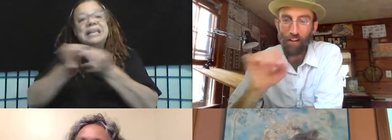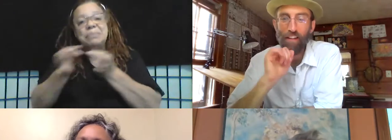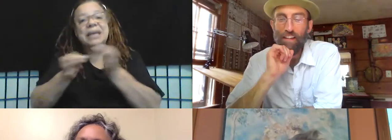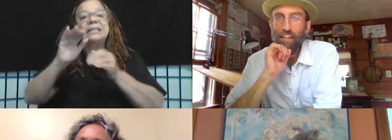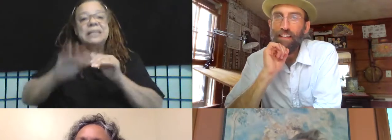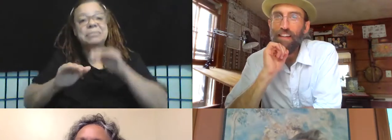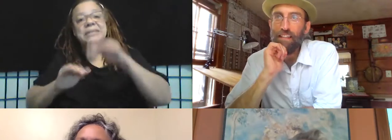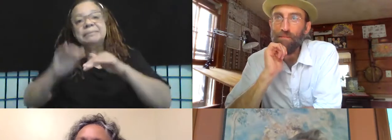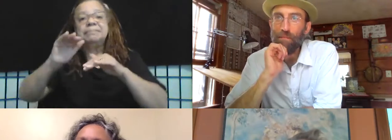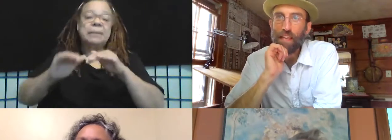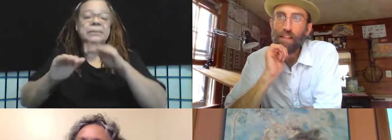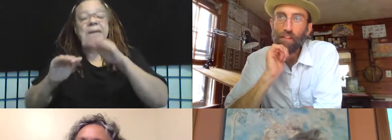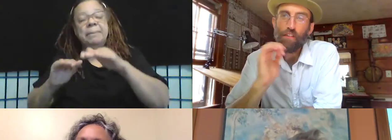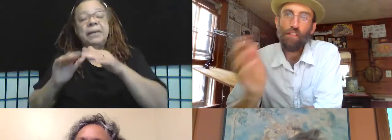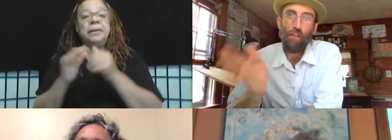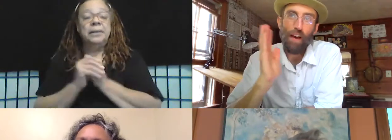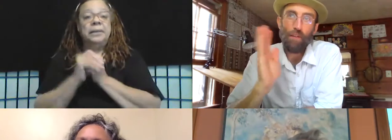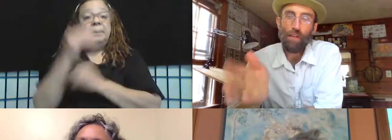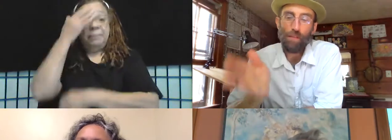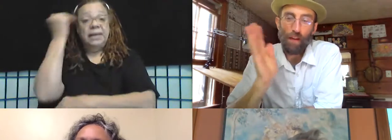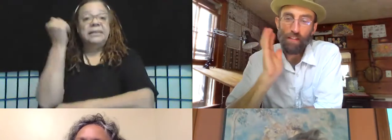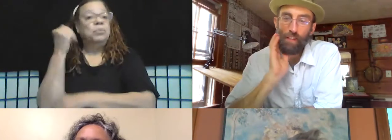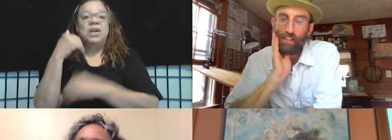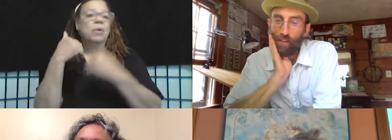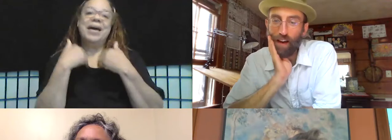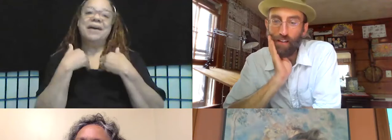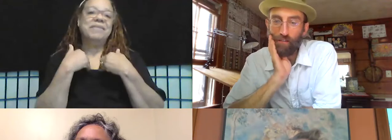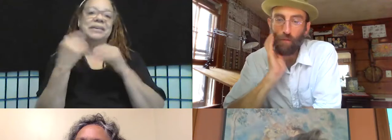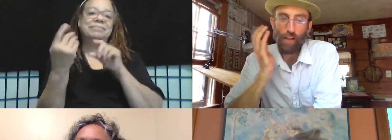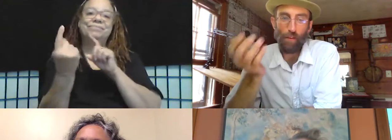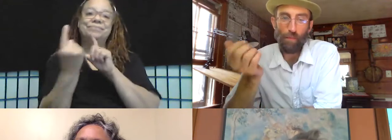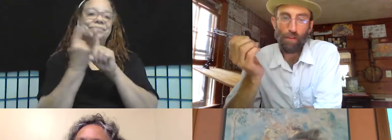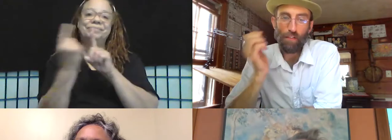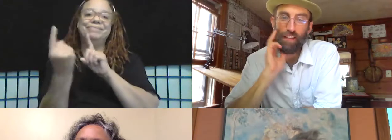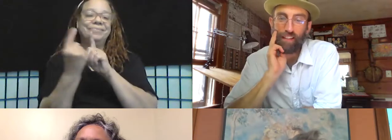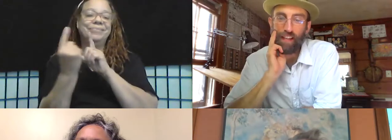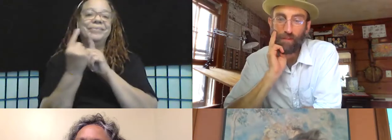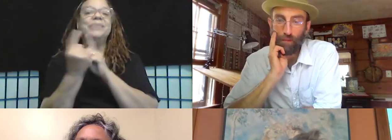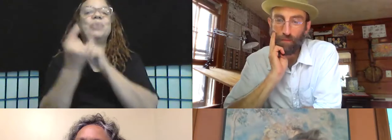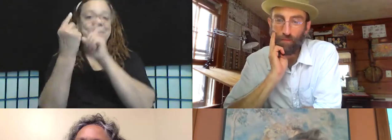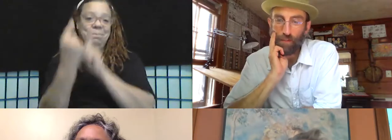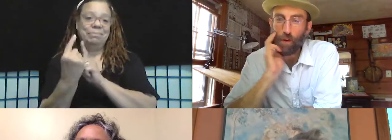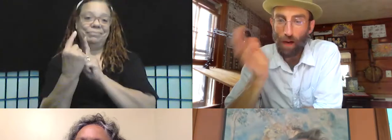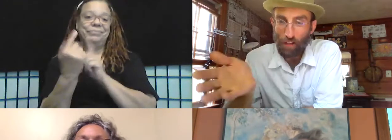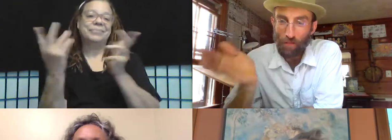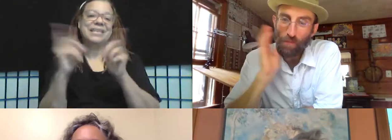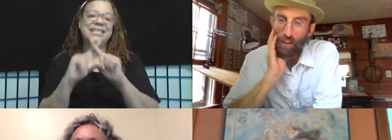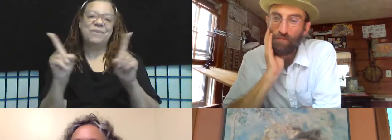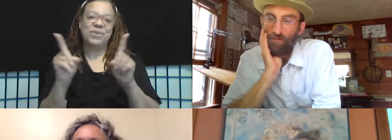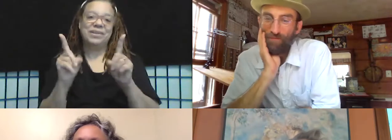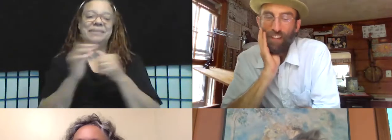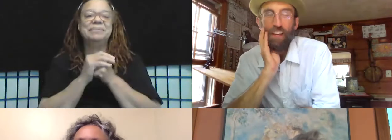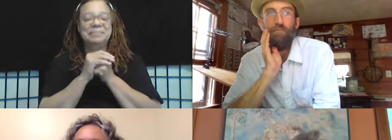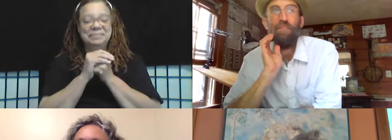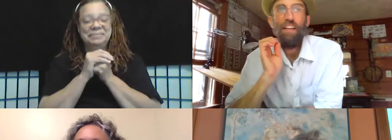Draw along. Because you just don't have the responsiveness you have when you're in person in a classroom so